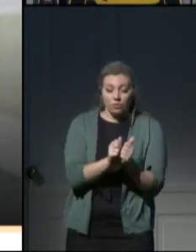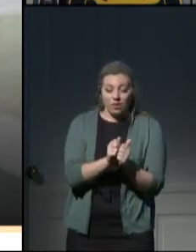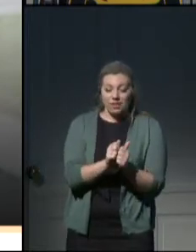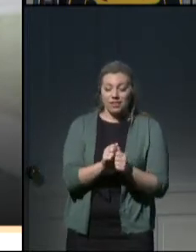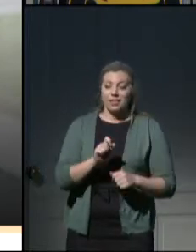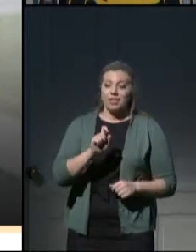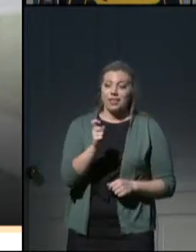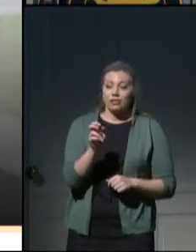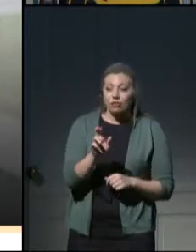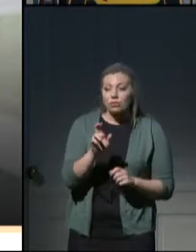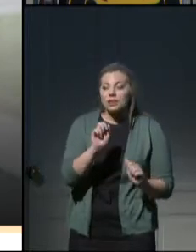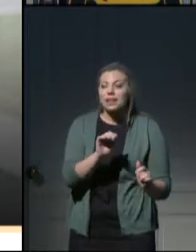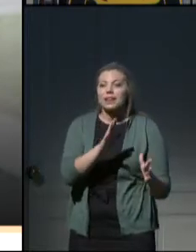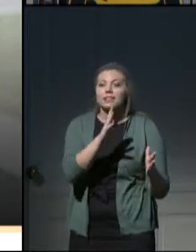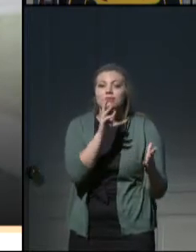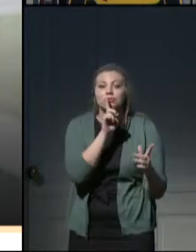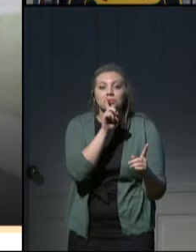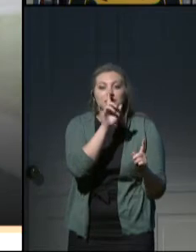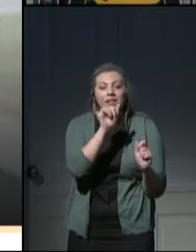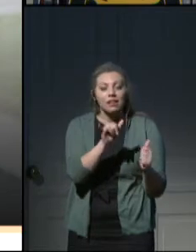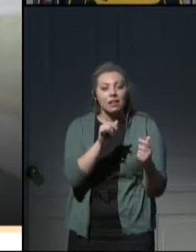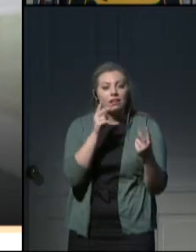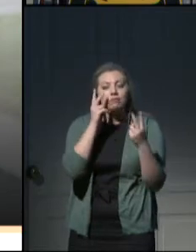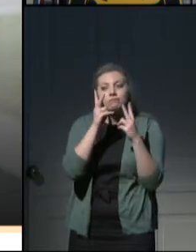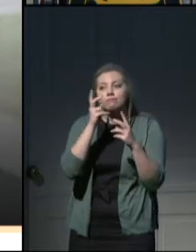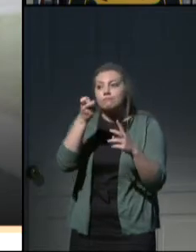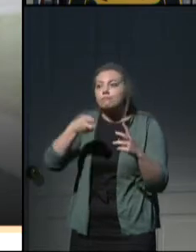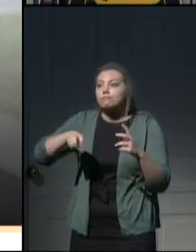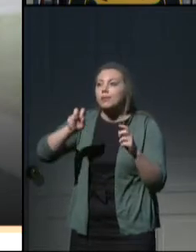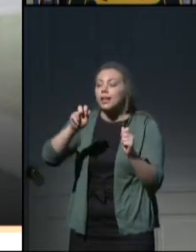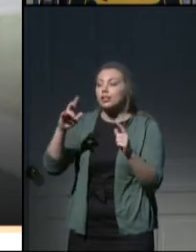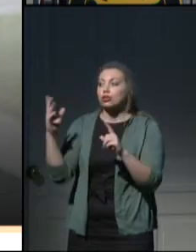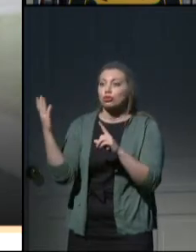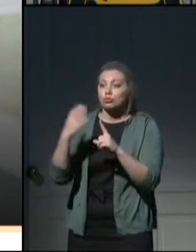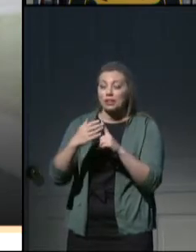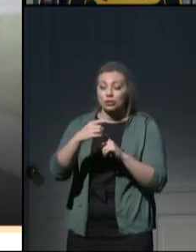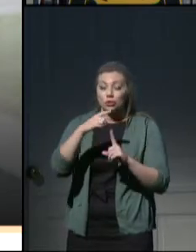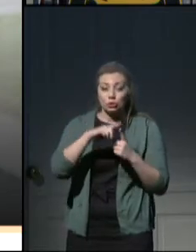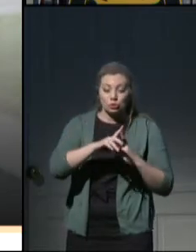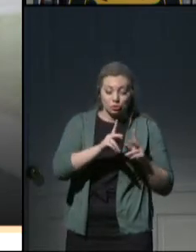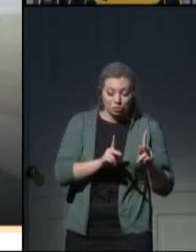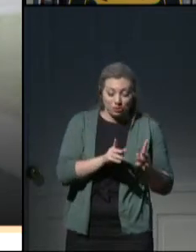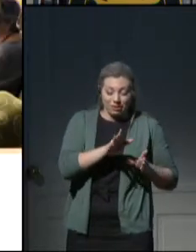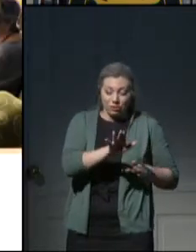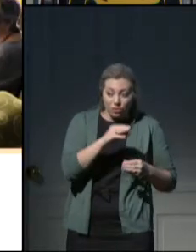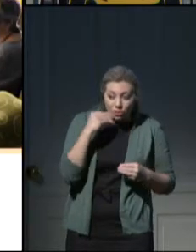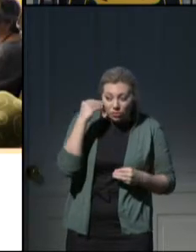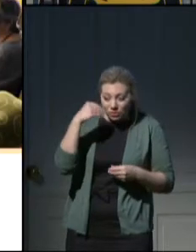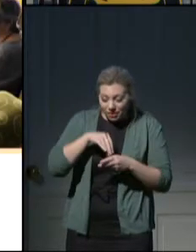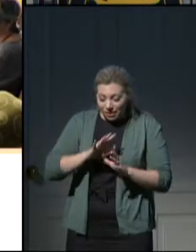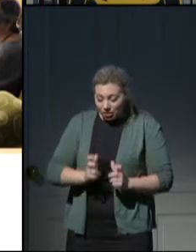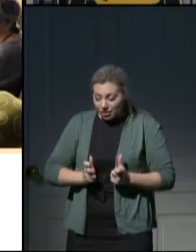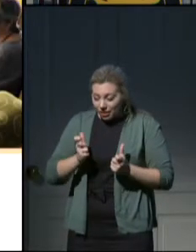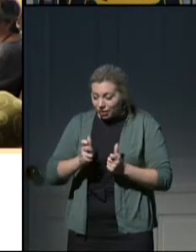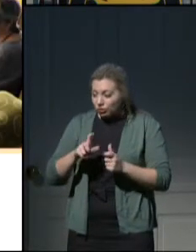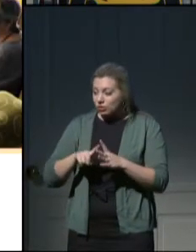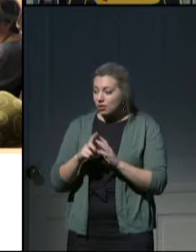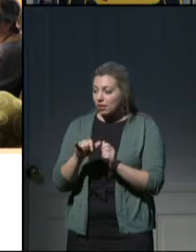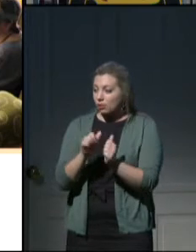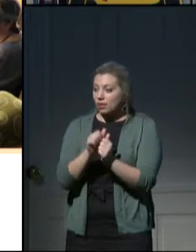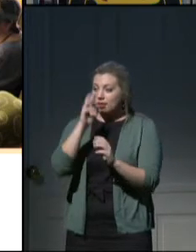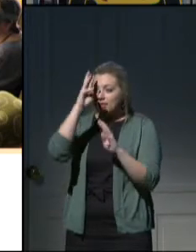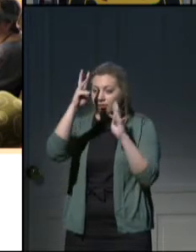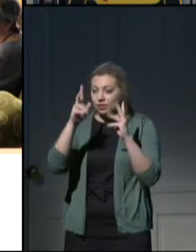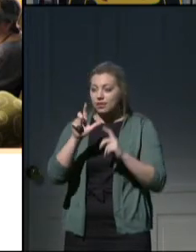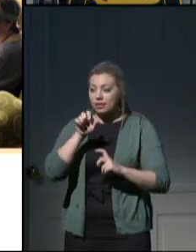museums, directly into people's homes and lives, which is what we started working on at the AARP Innovation Labs.